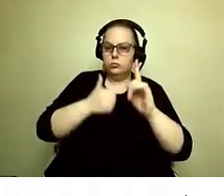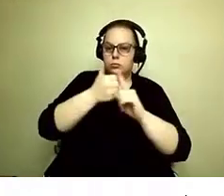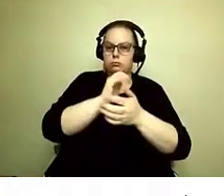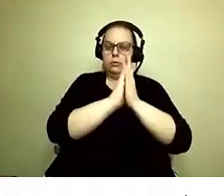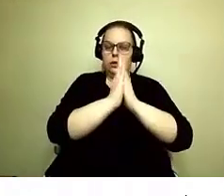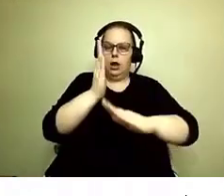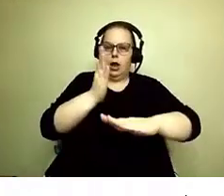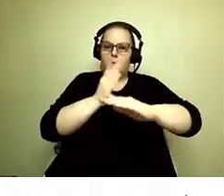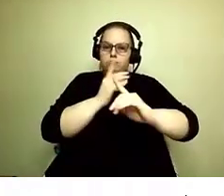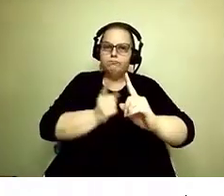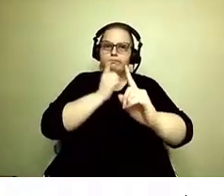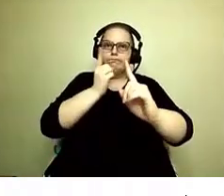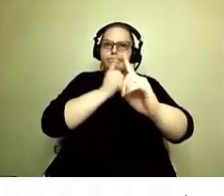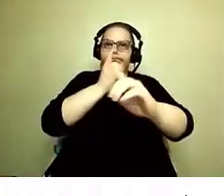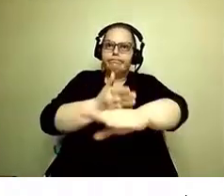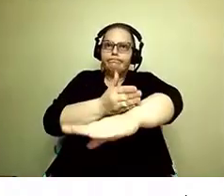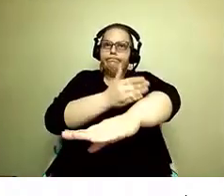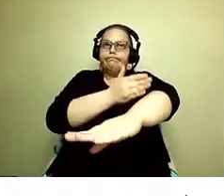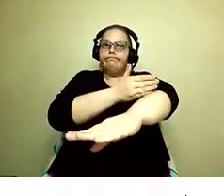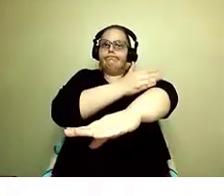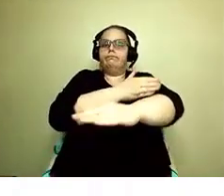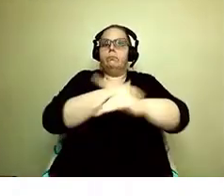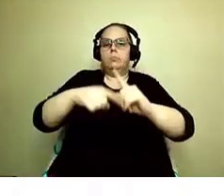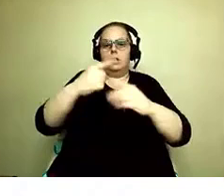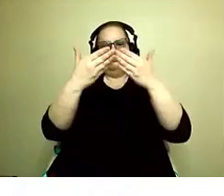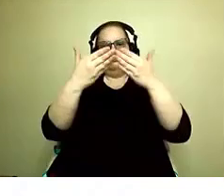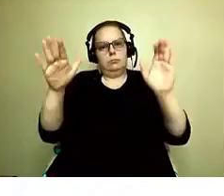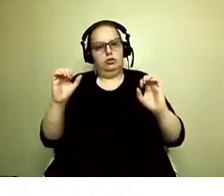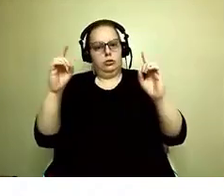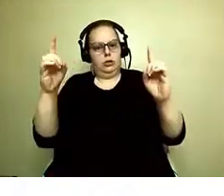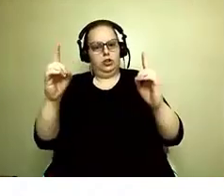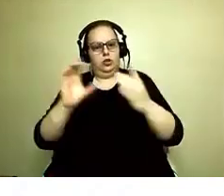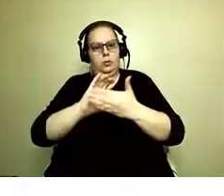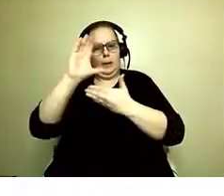their goals and toward the general education